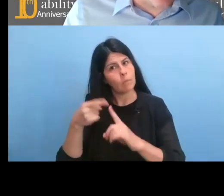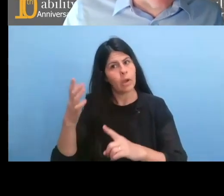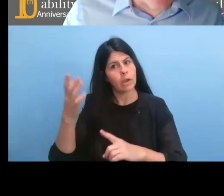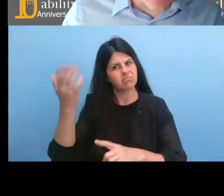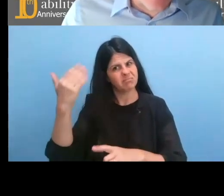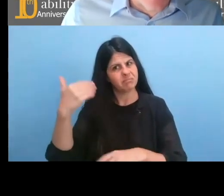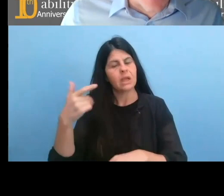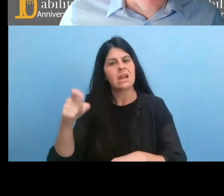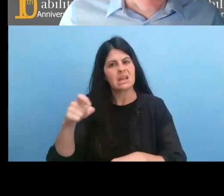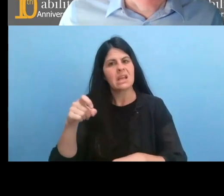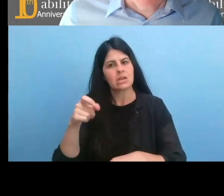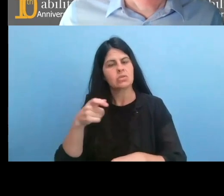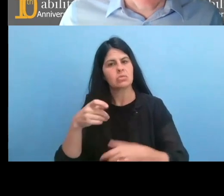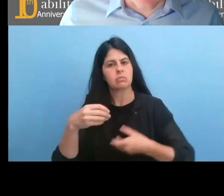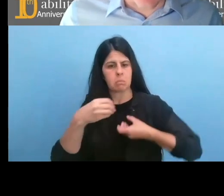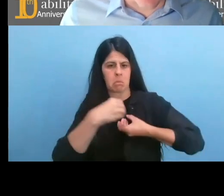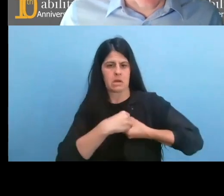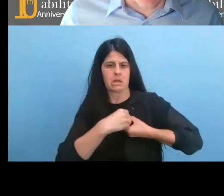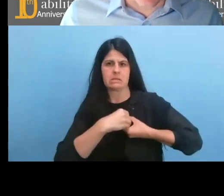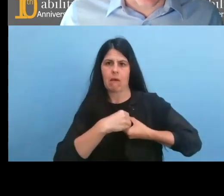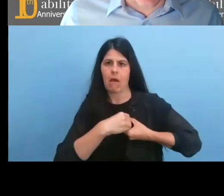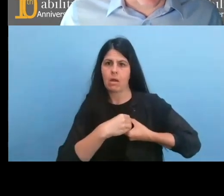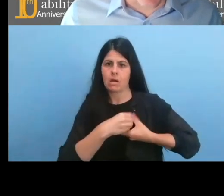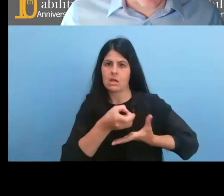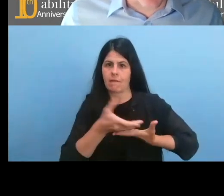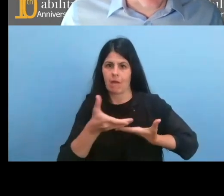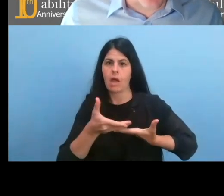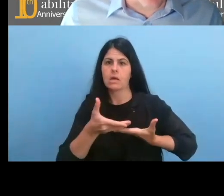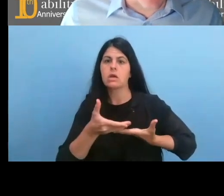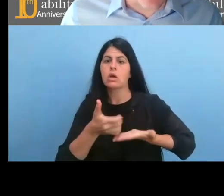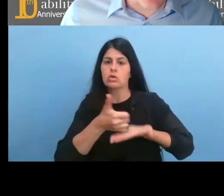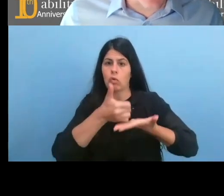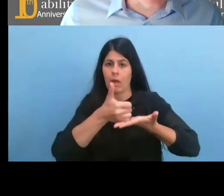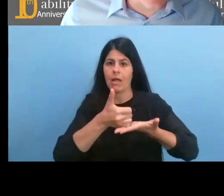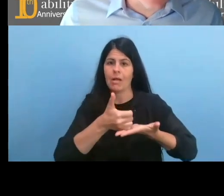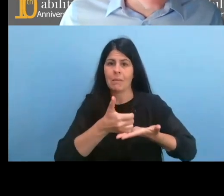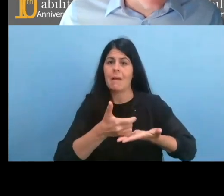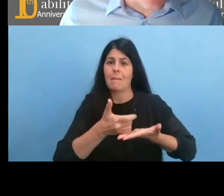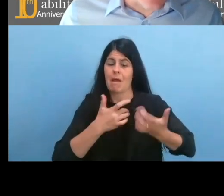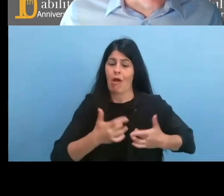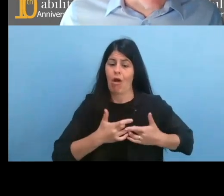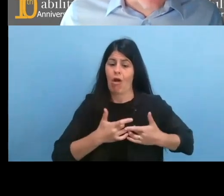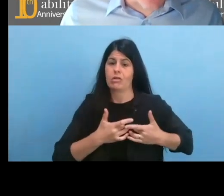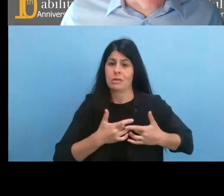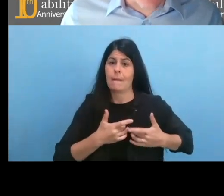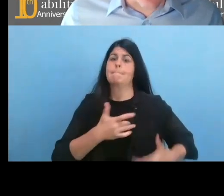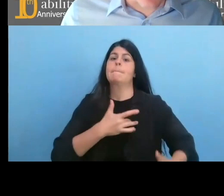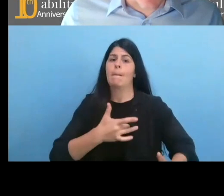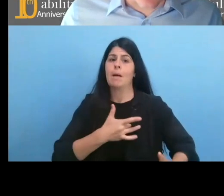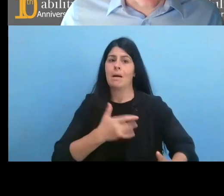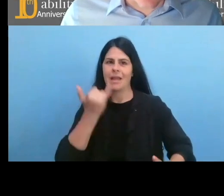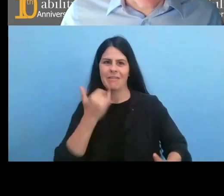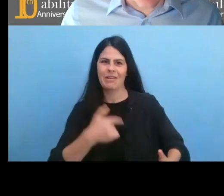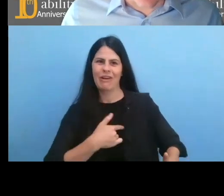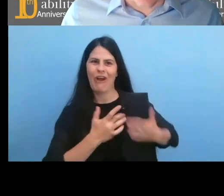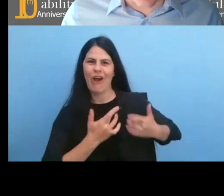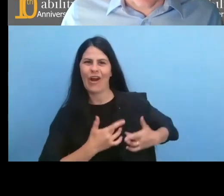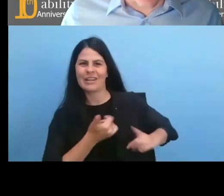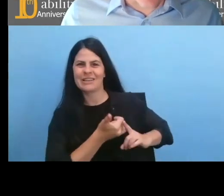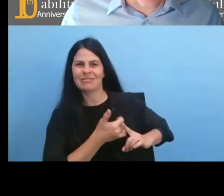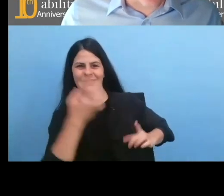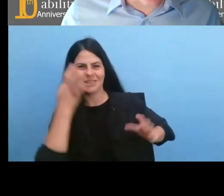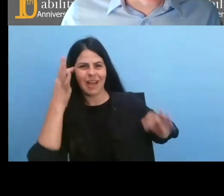could beat if it decided to take a break or go on vacation. And I was mentioning this to one of my colleagues